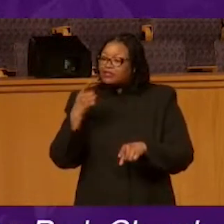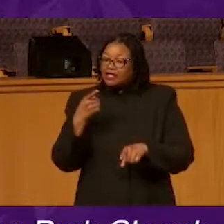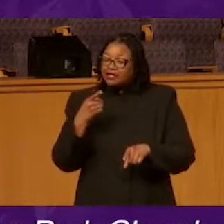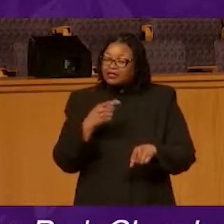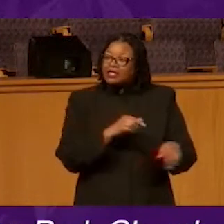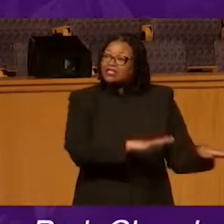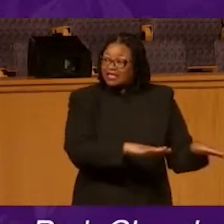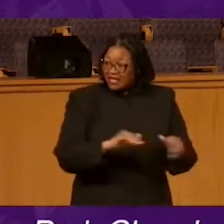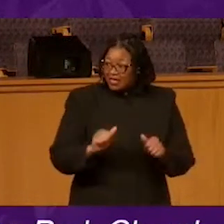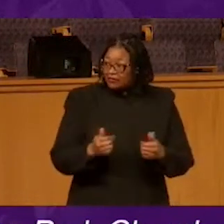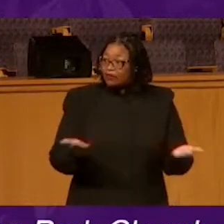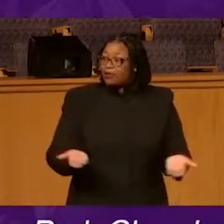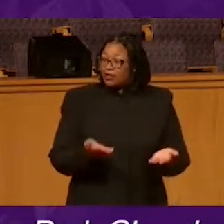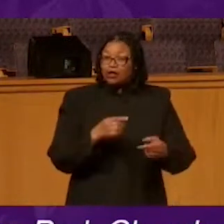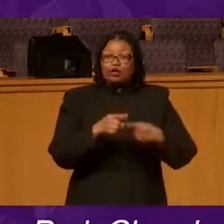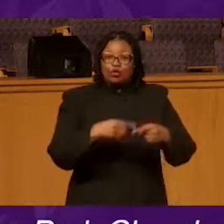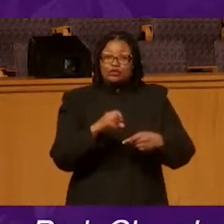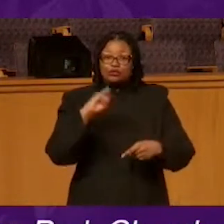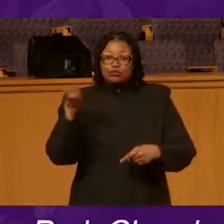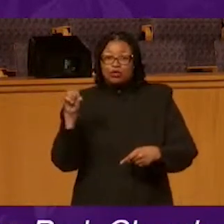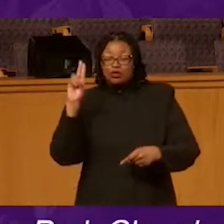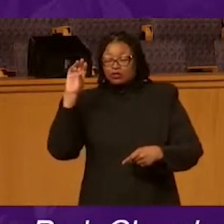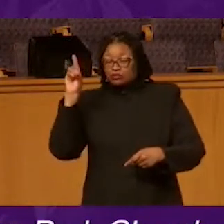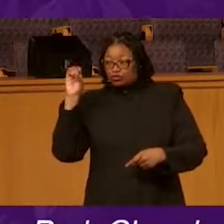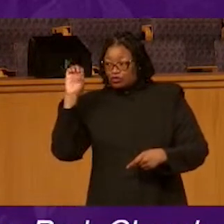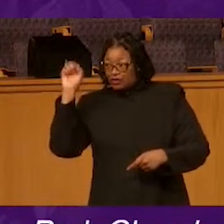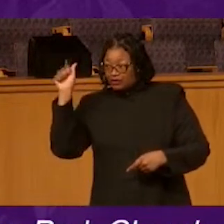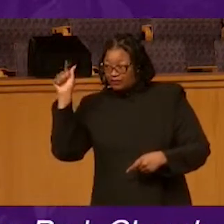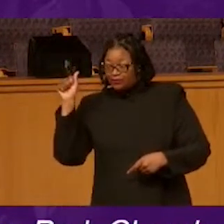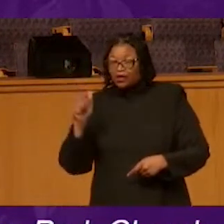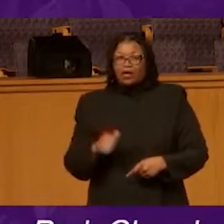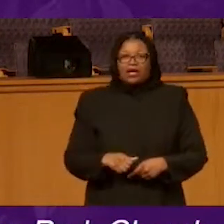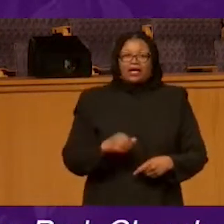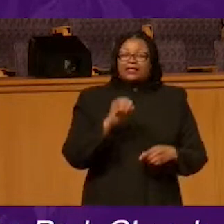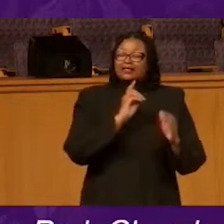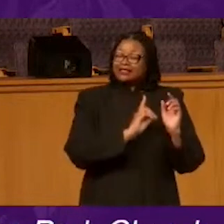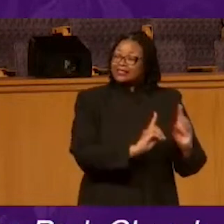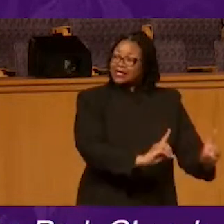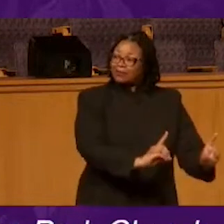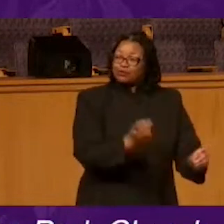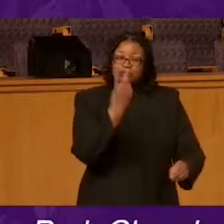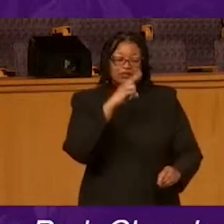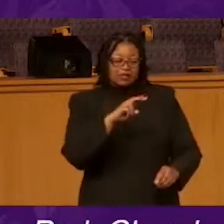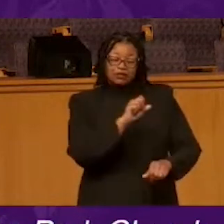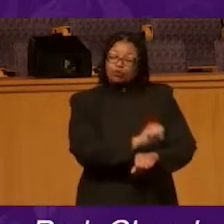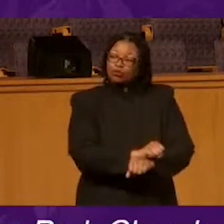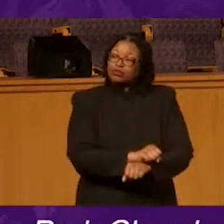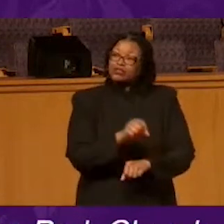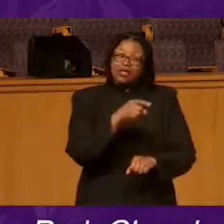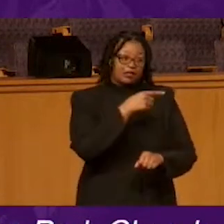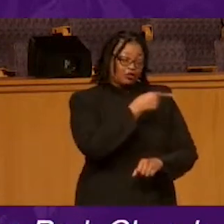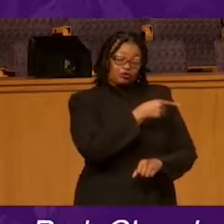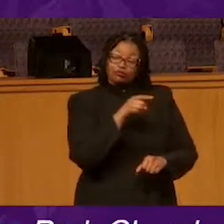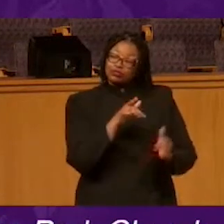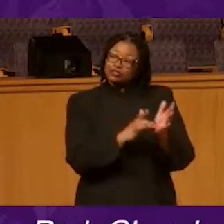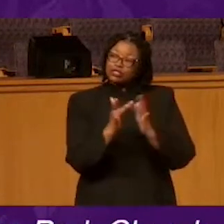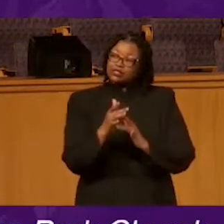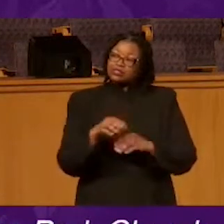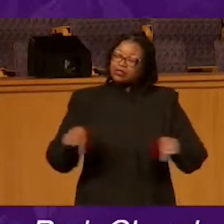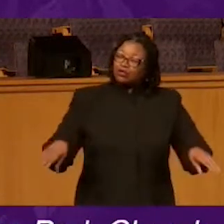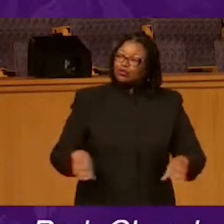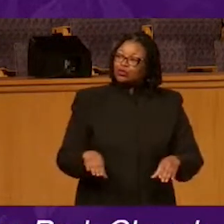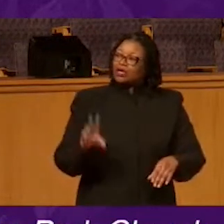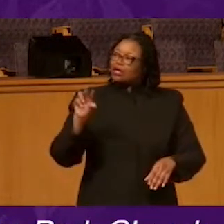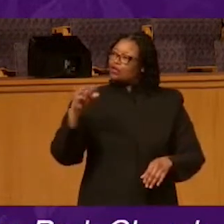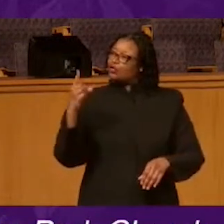here and go into Judea, that your disciples also may see the works that you are doing. For no one does anything